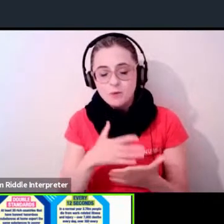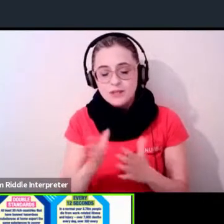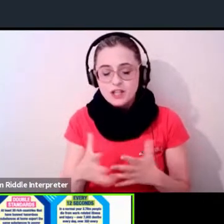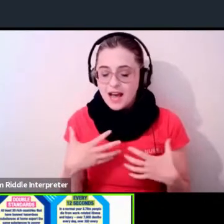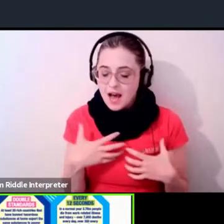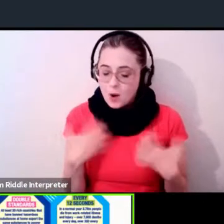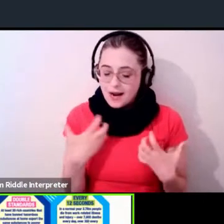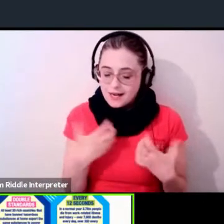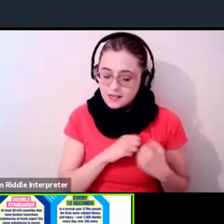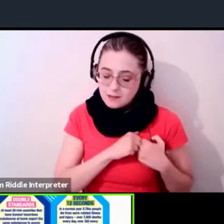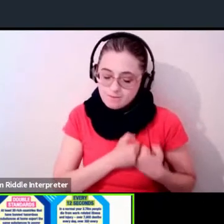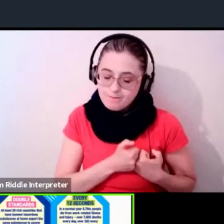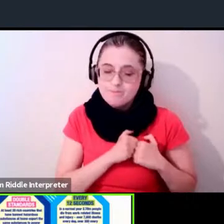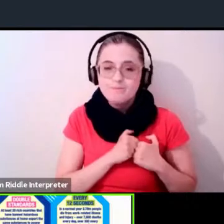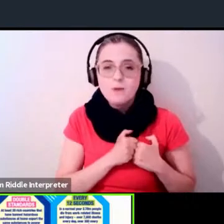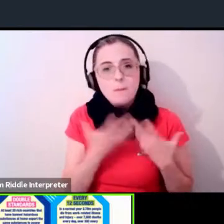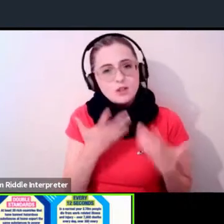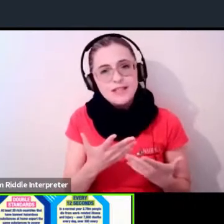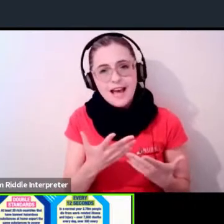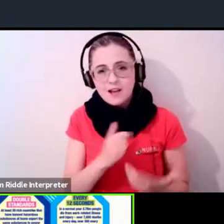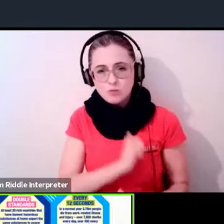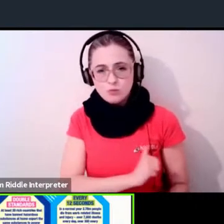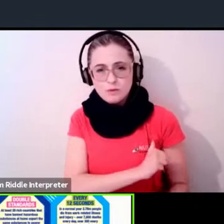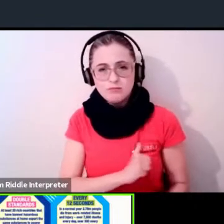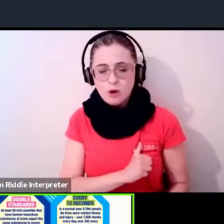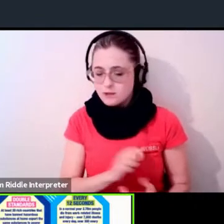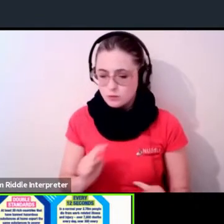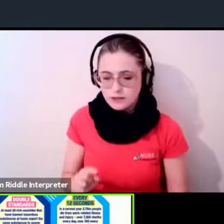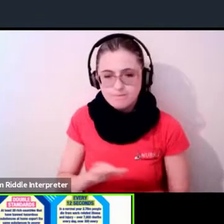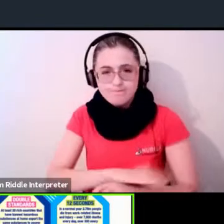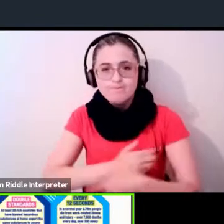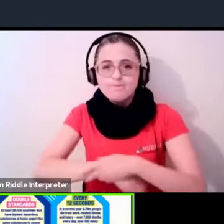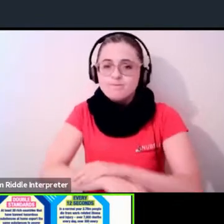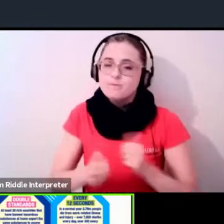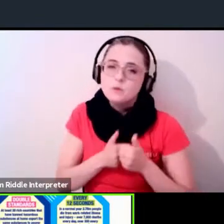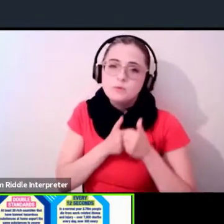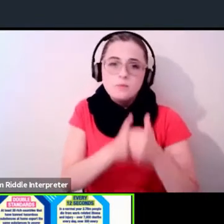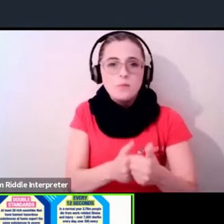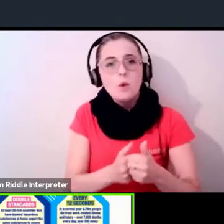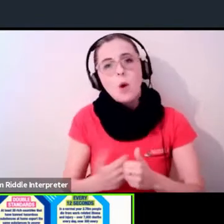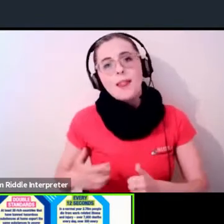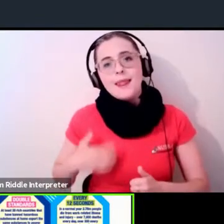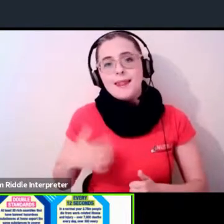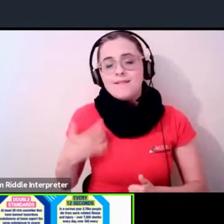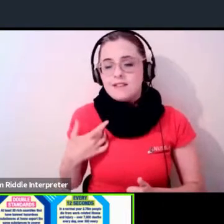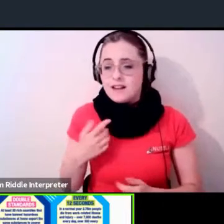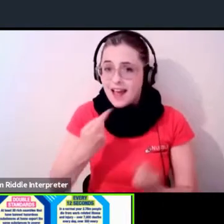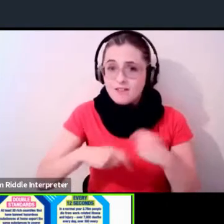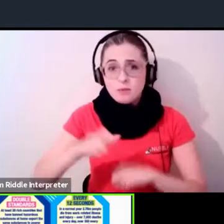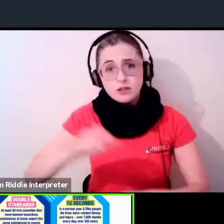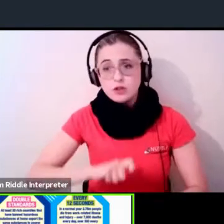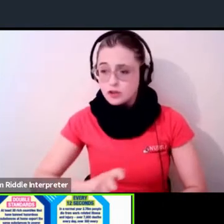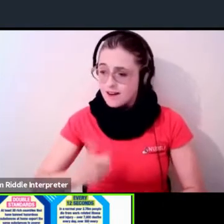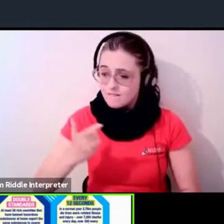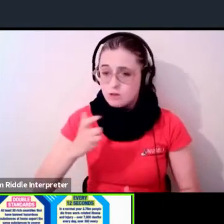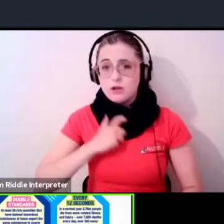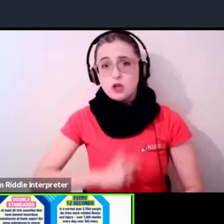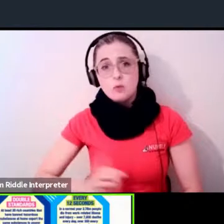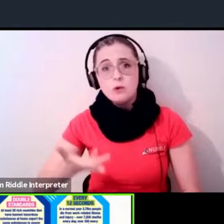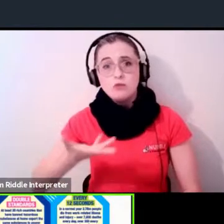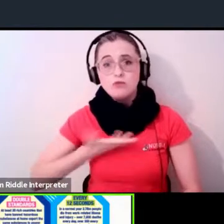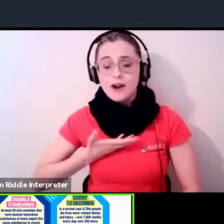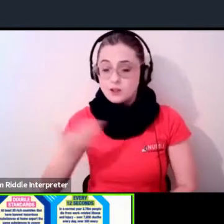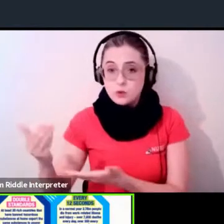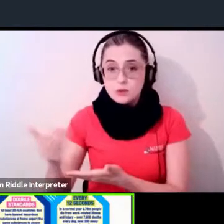we pledge to fight for the living. Everyone should have the basic human right, the fundamental right to safe and healthy work in whatever